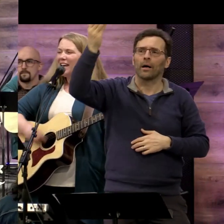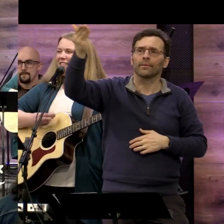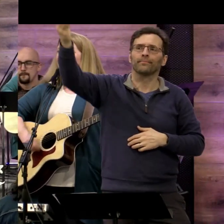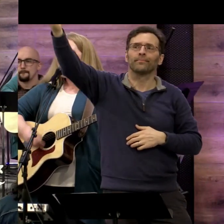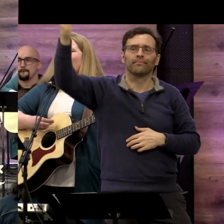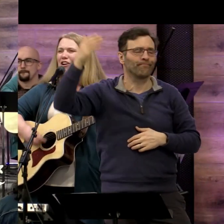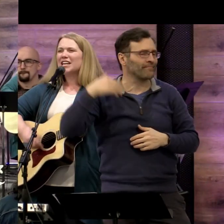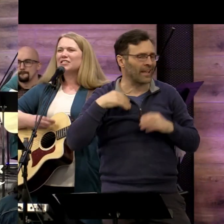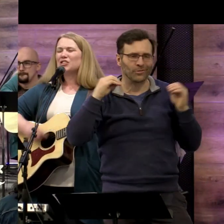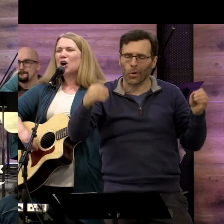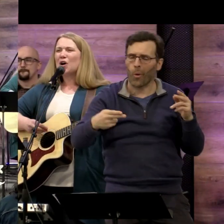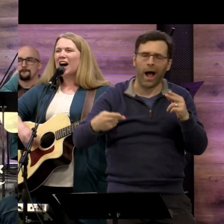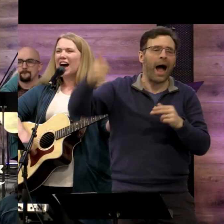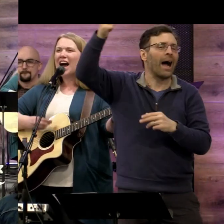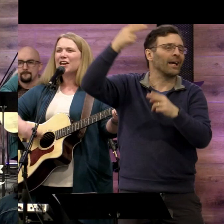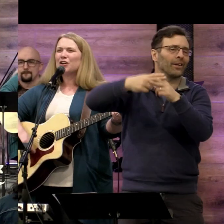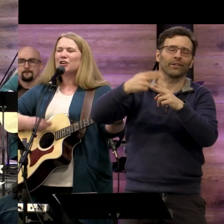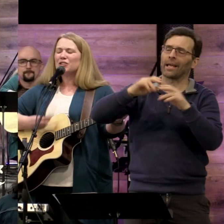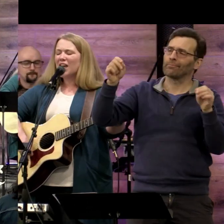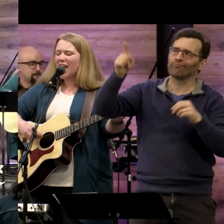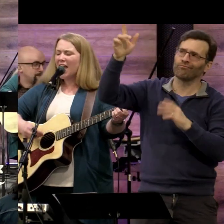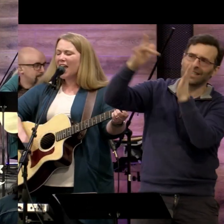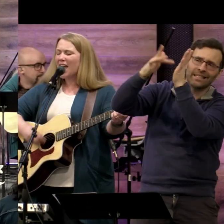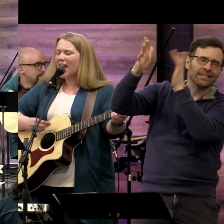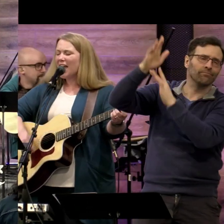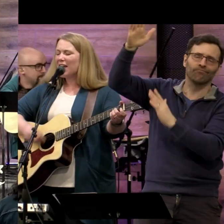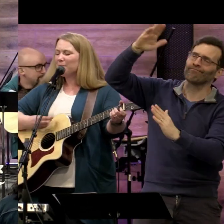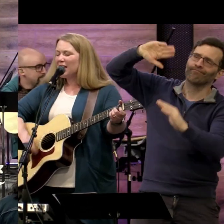one. There is no higher name.